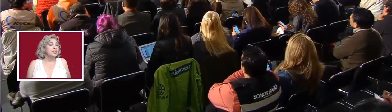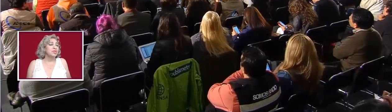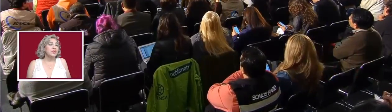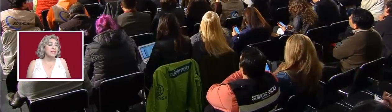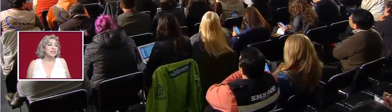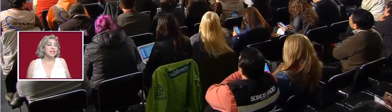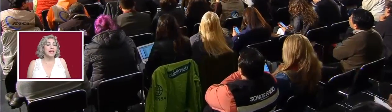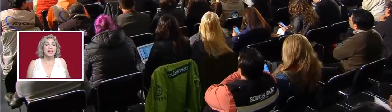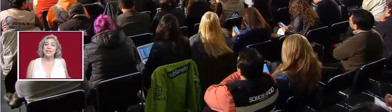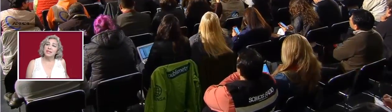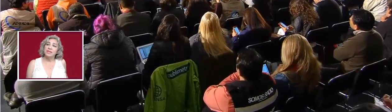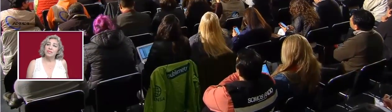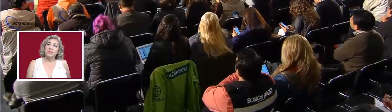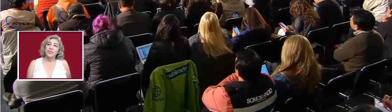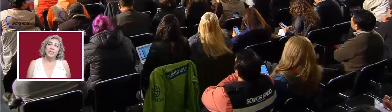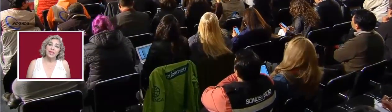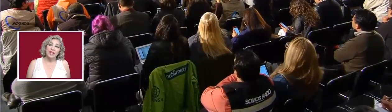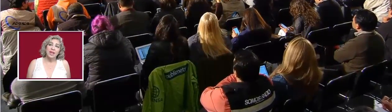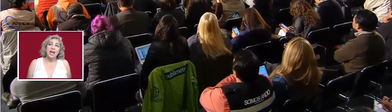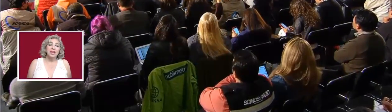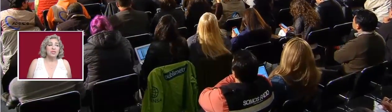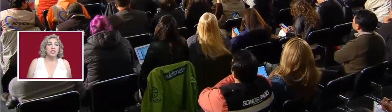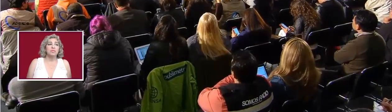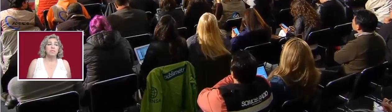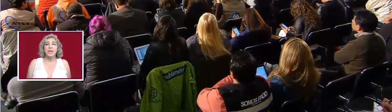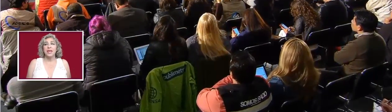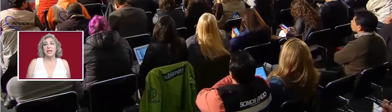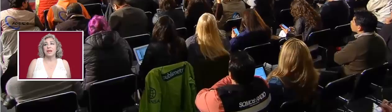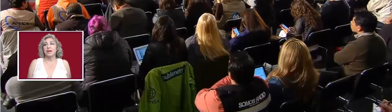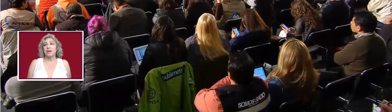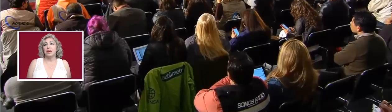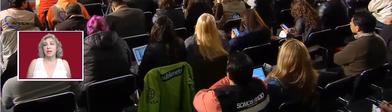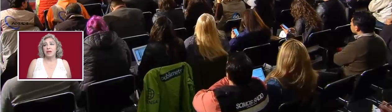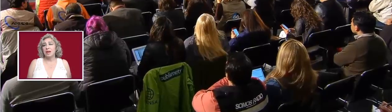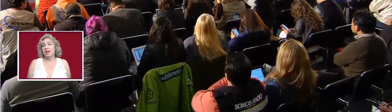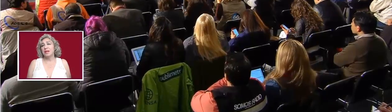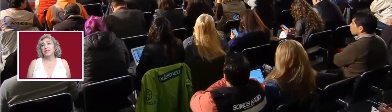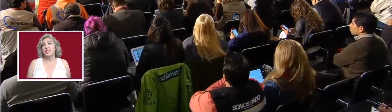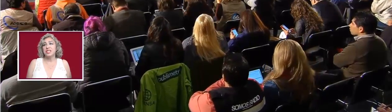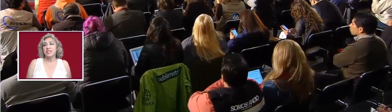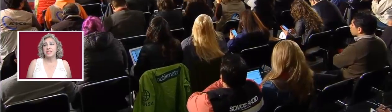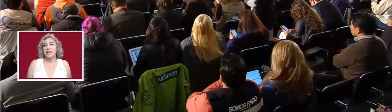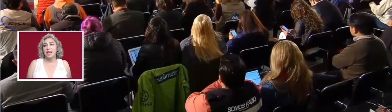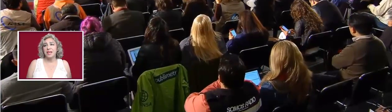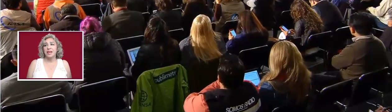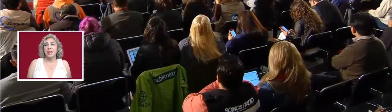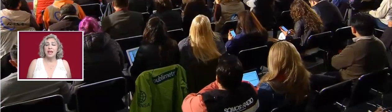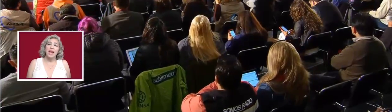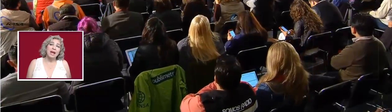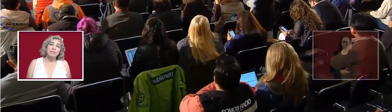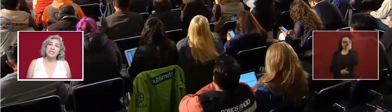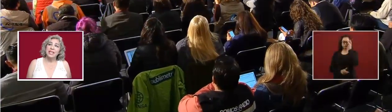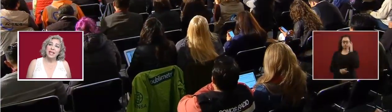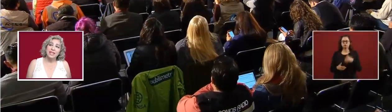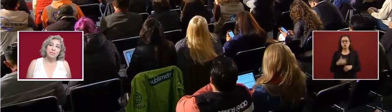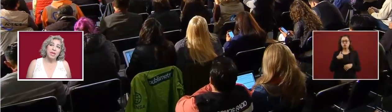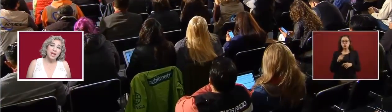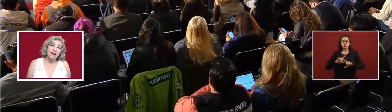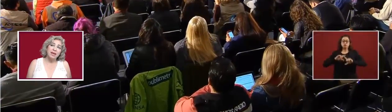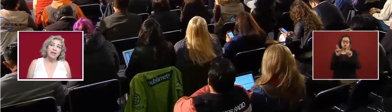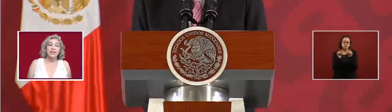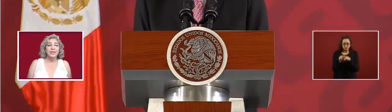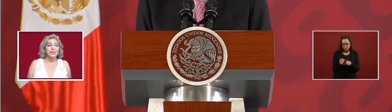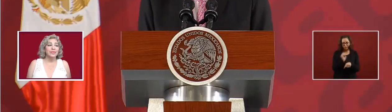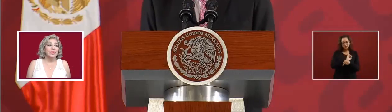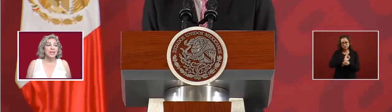The truth is that, I don't speak, uh, just to say, I'm just glad to be